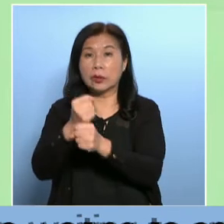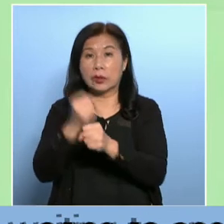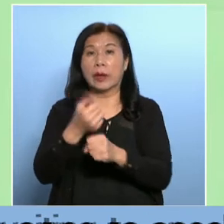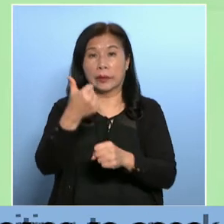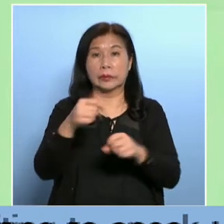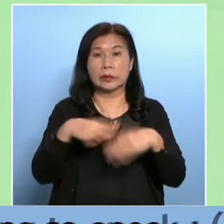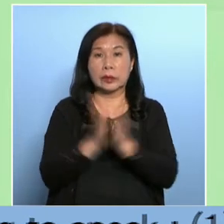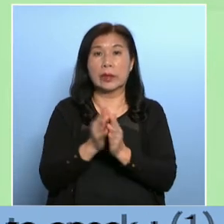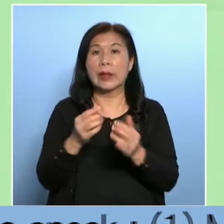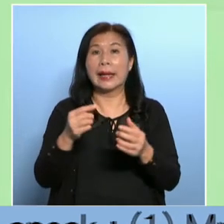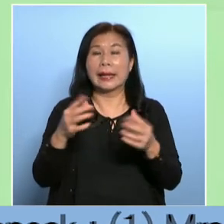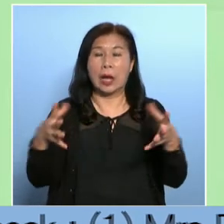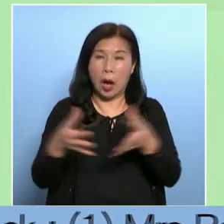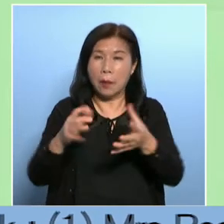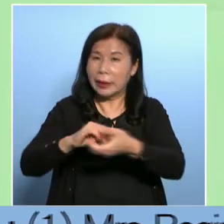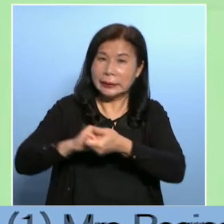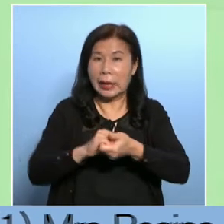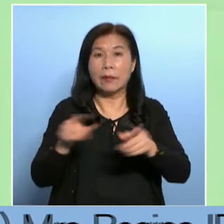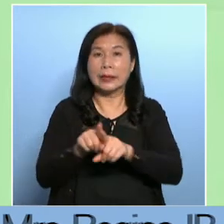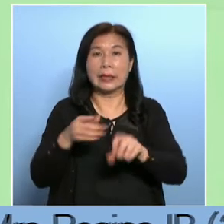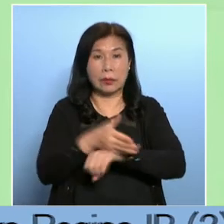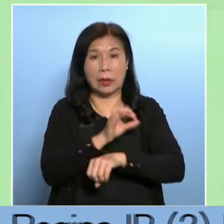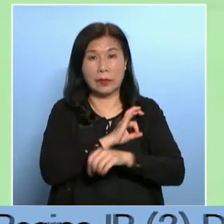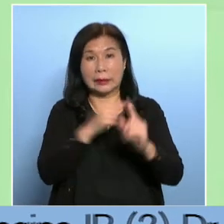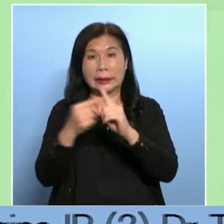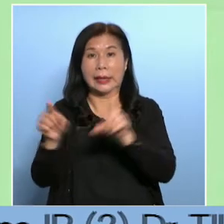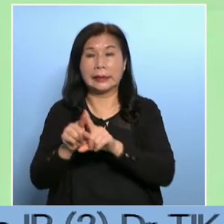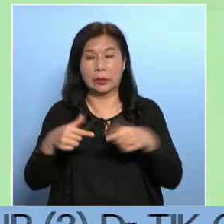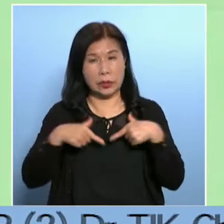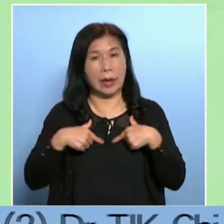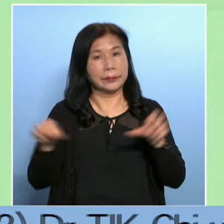a mere drop in the pocket, but we should